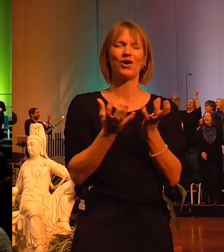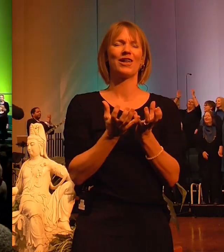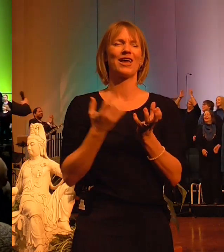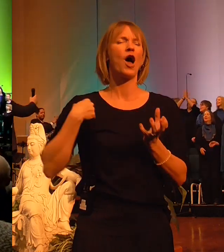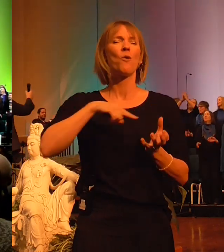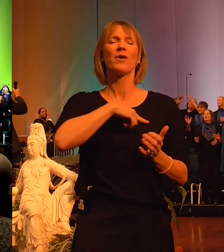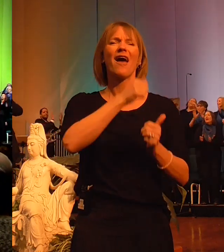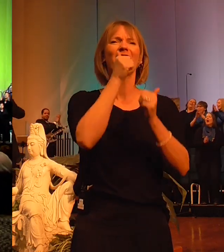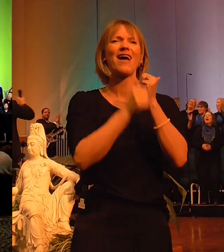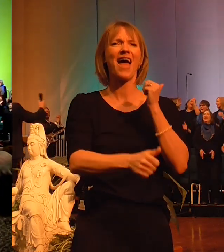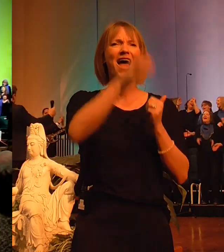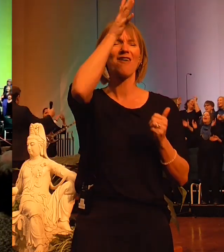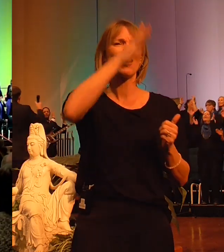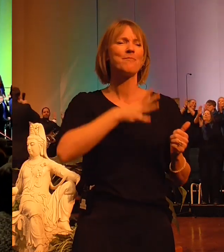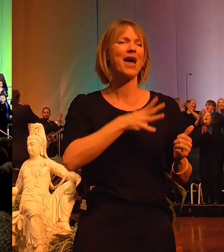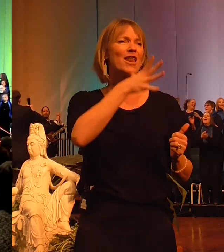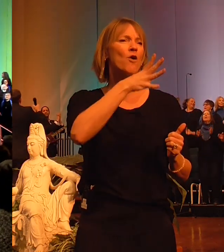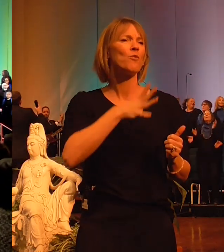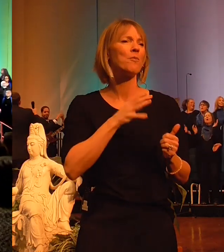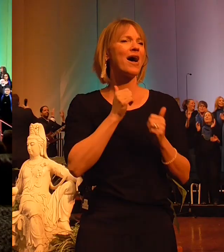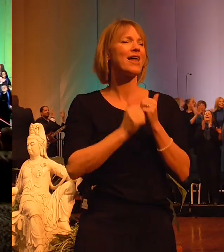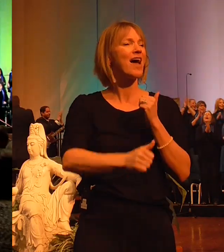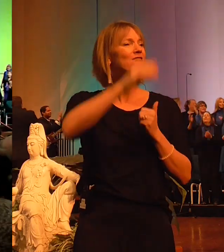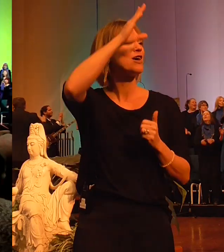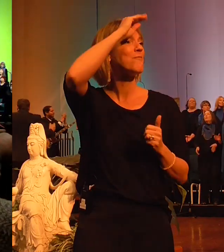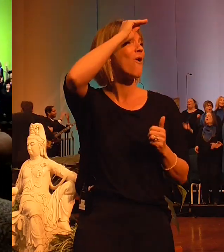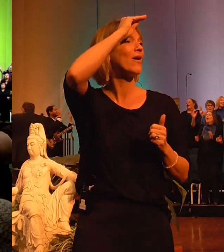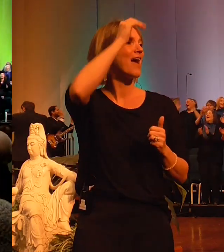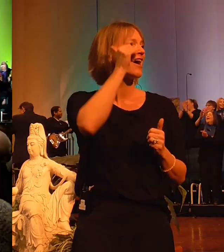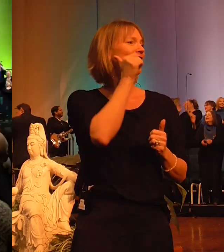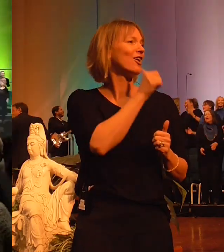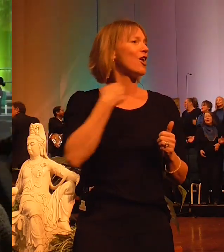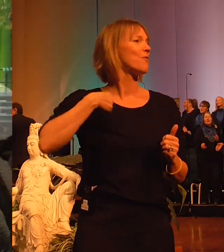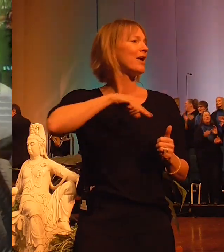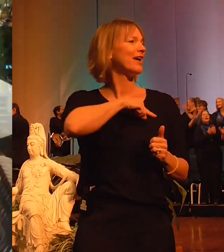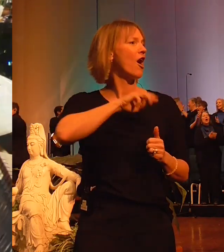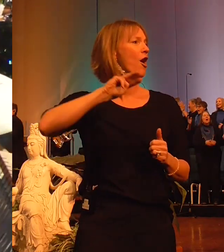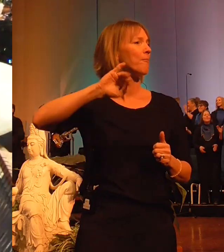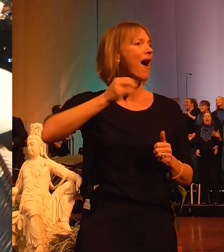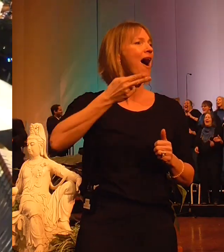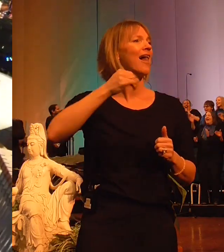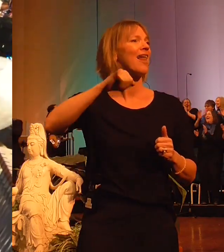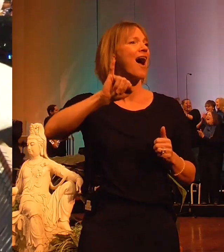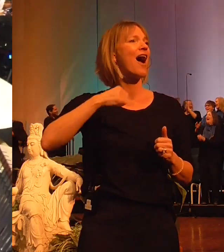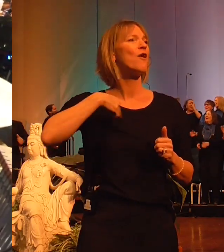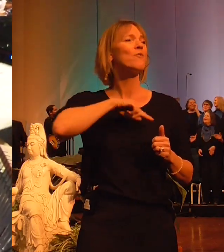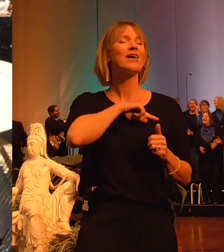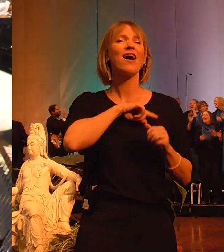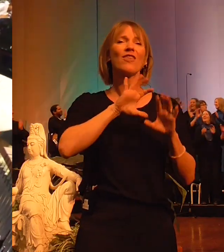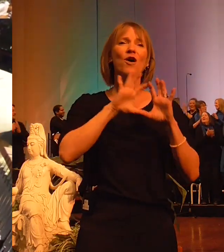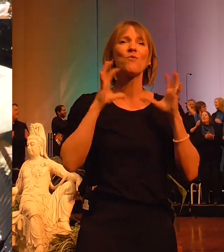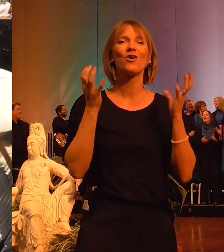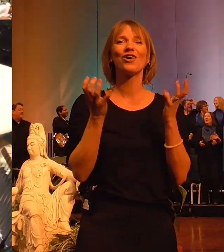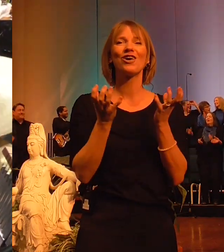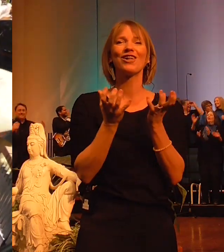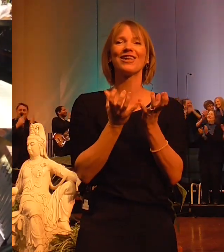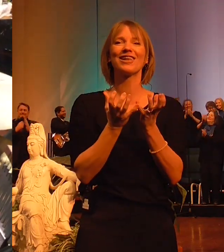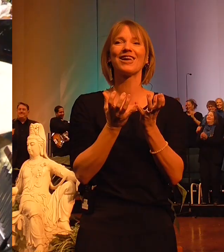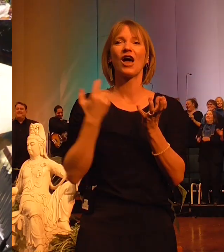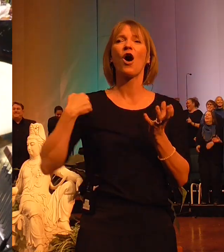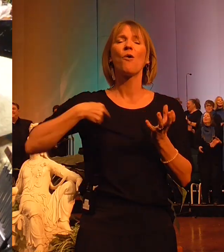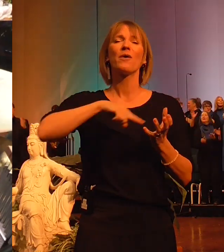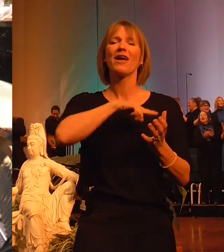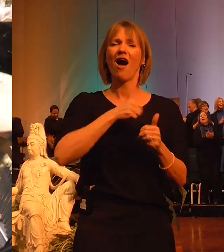world. We are every man and woman, every boy and girl. We are Mile High, we are the